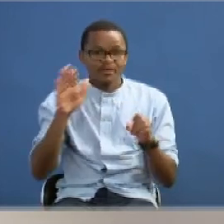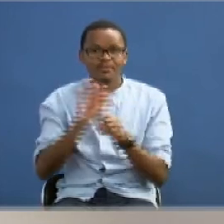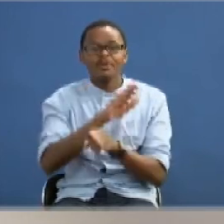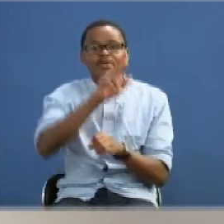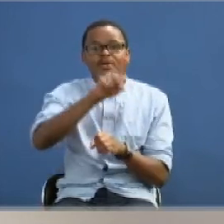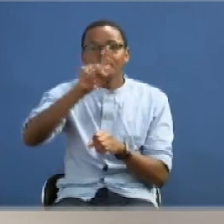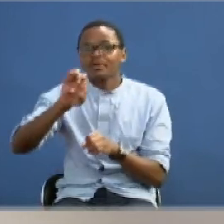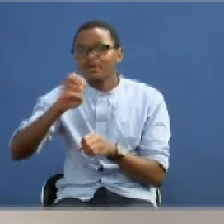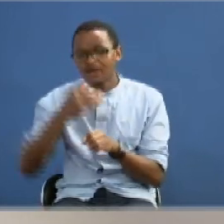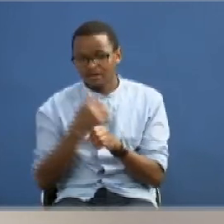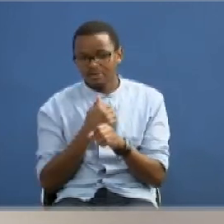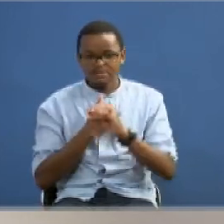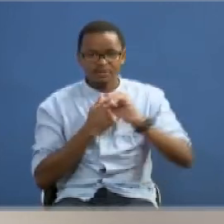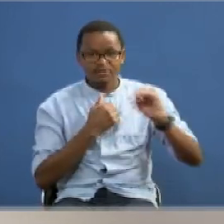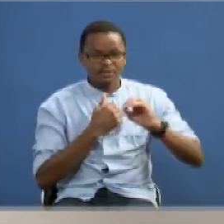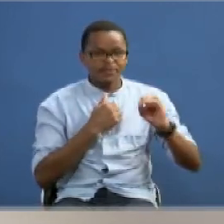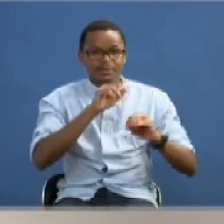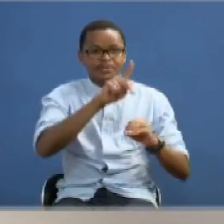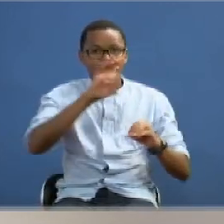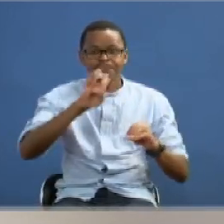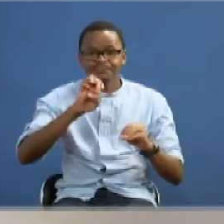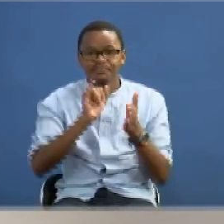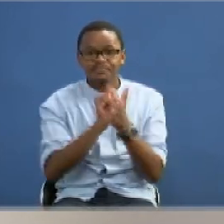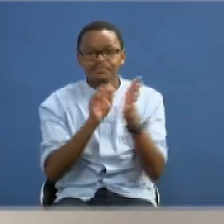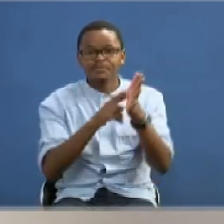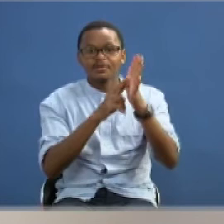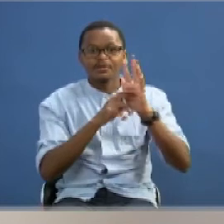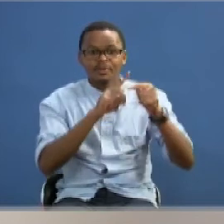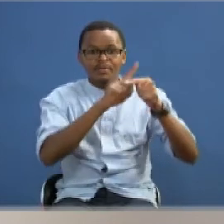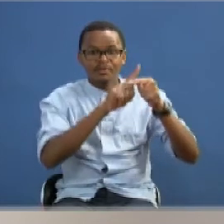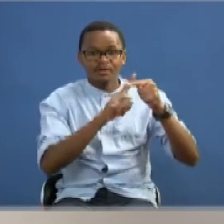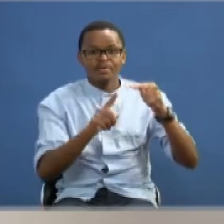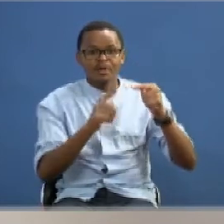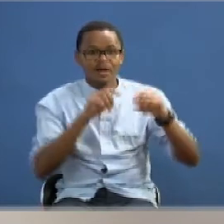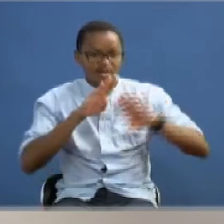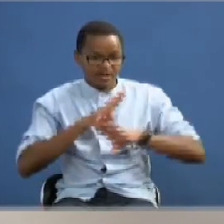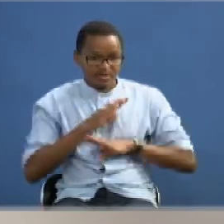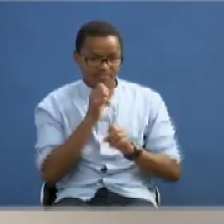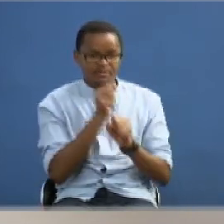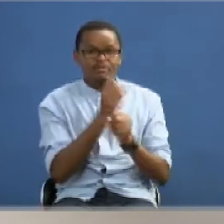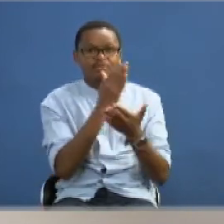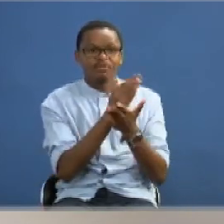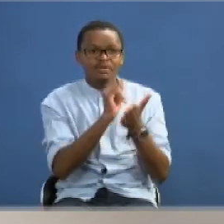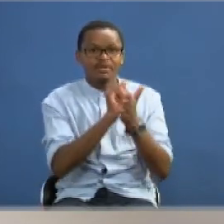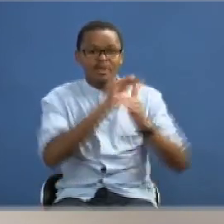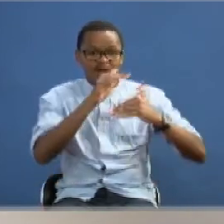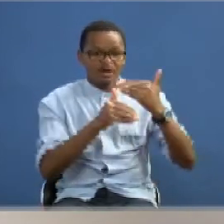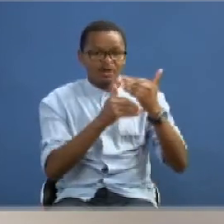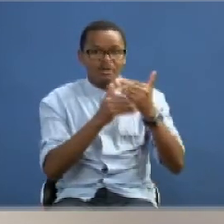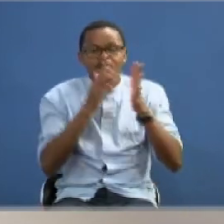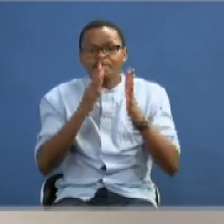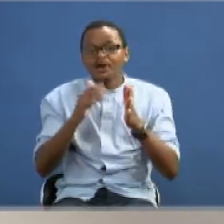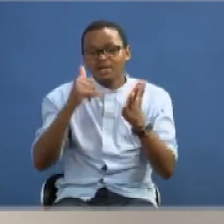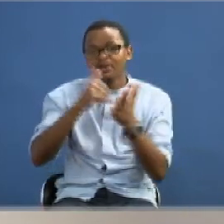PPEs. We don't have all the PPE kits that we require, but we have enough to ensure that every person who